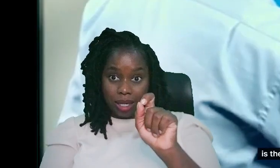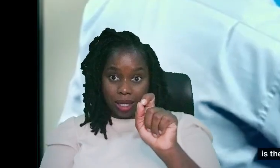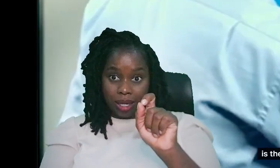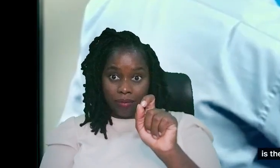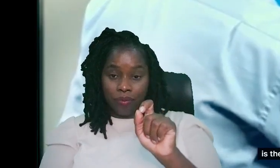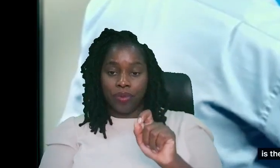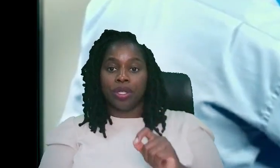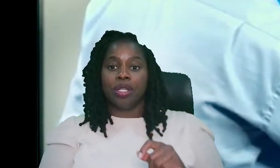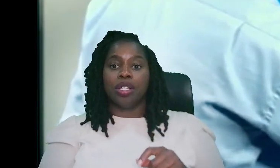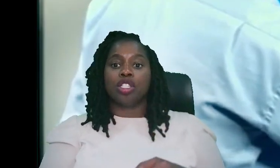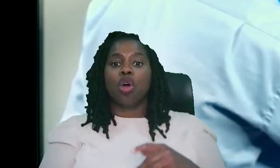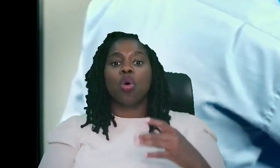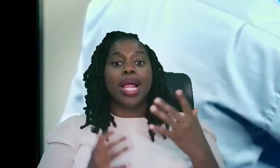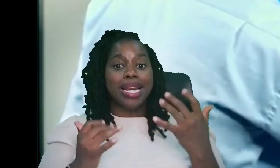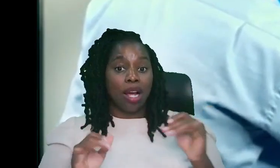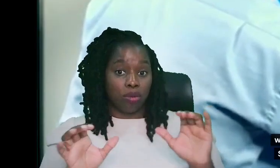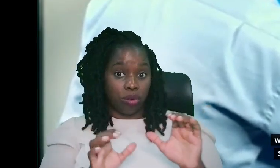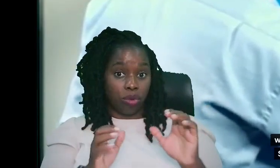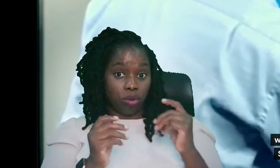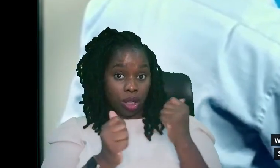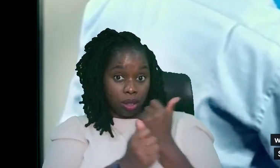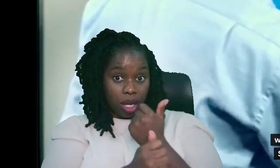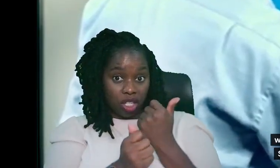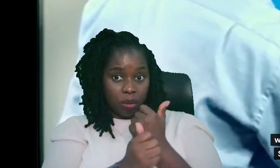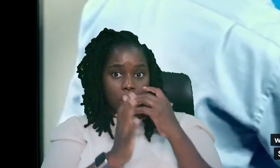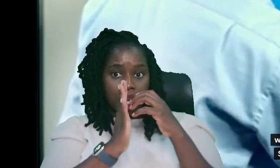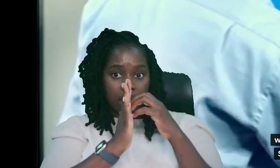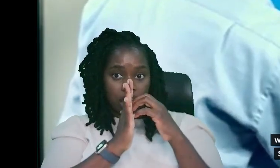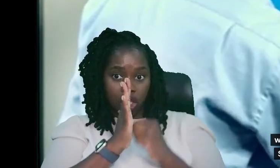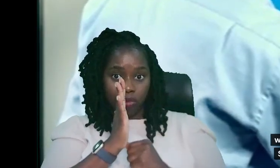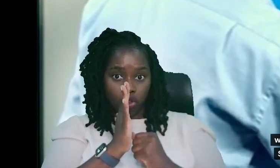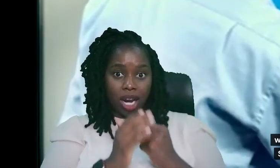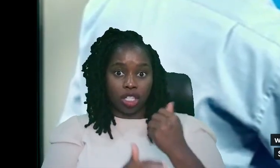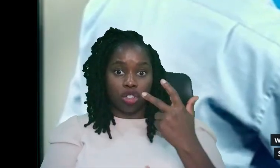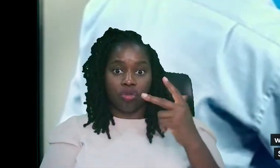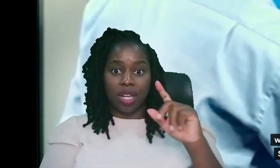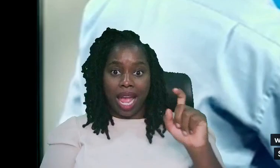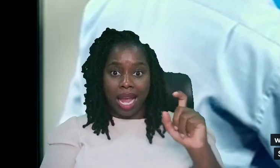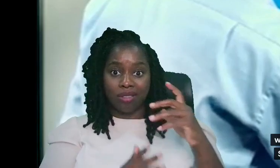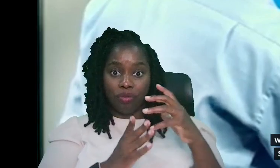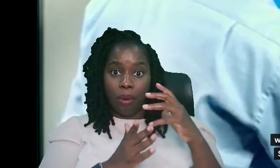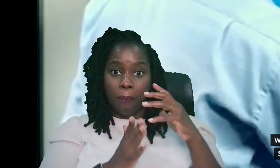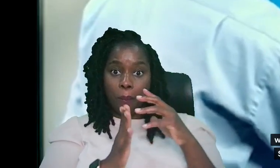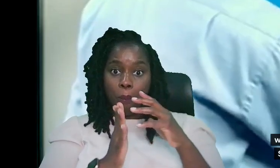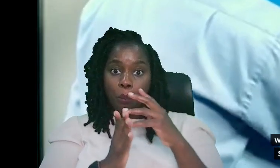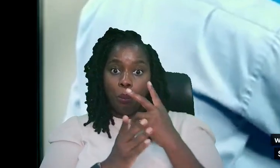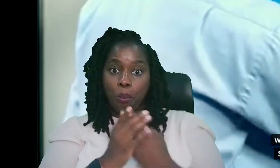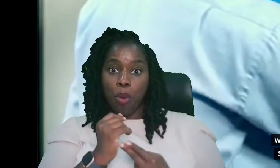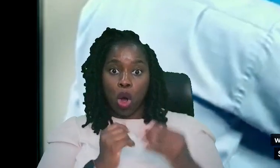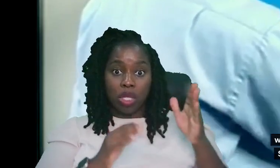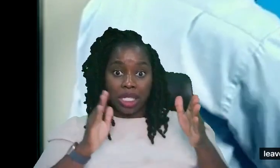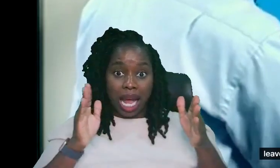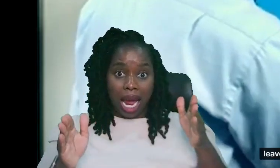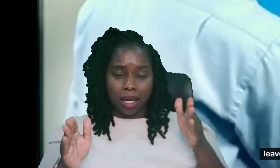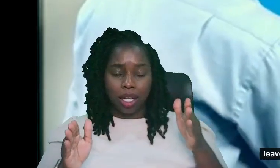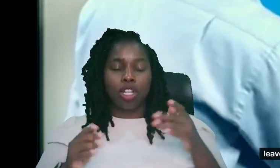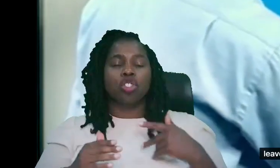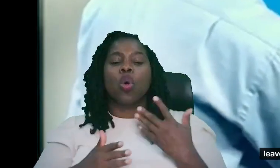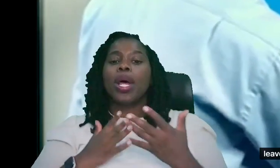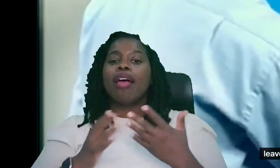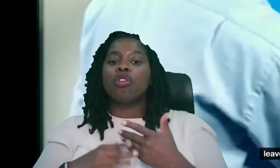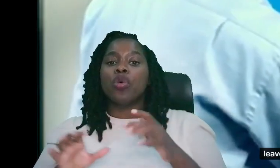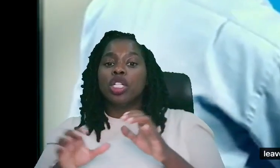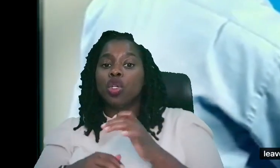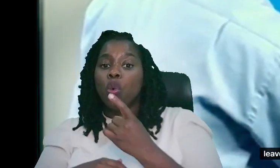Now we use some algebra. We'll subtract 3x from both sides. So whatever we do to one side, we need to do to the